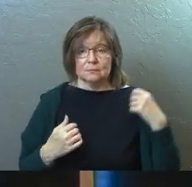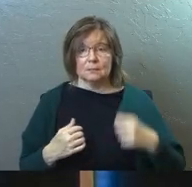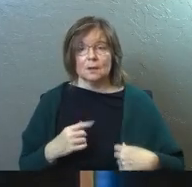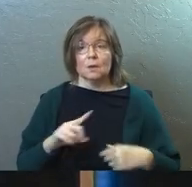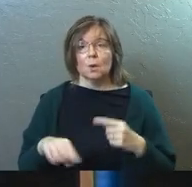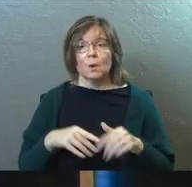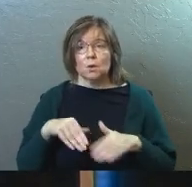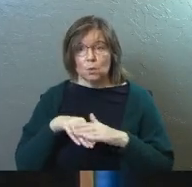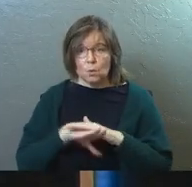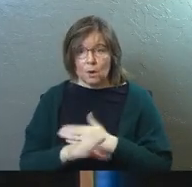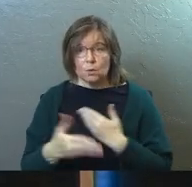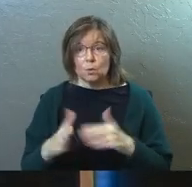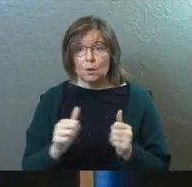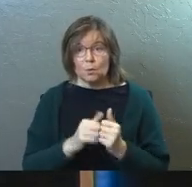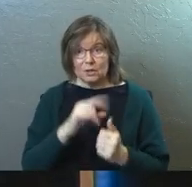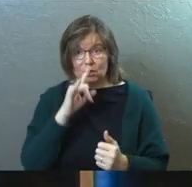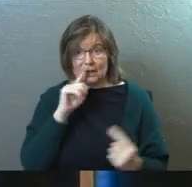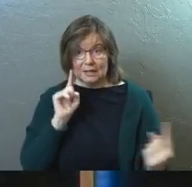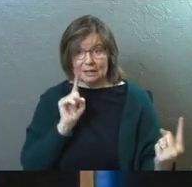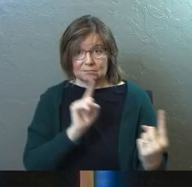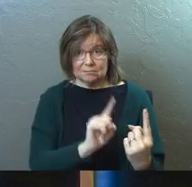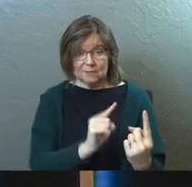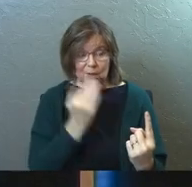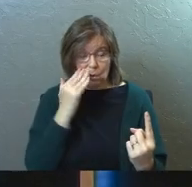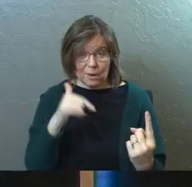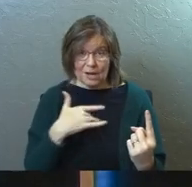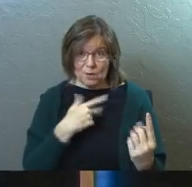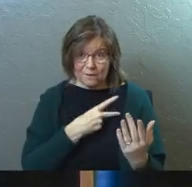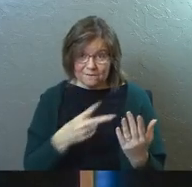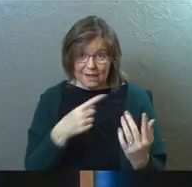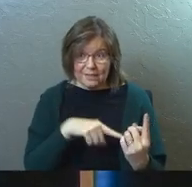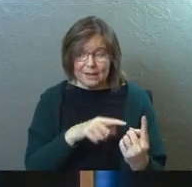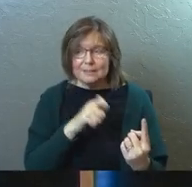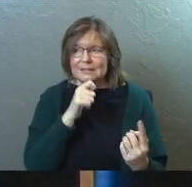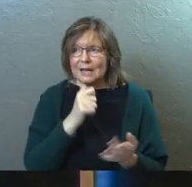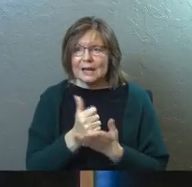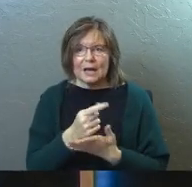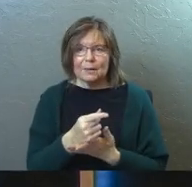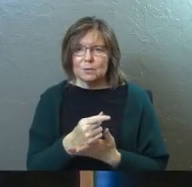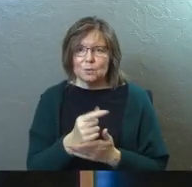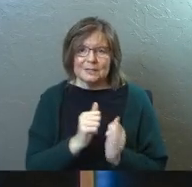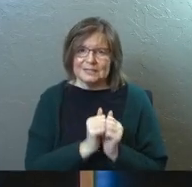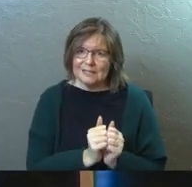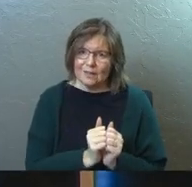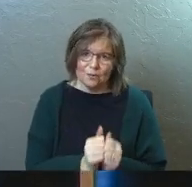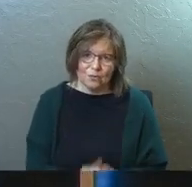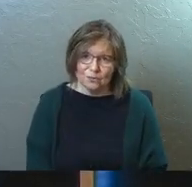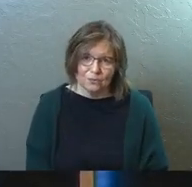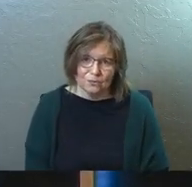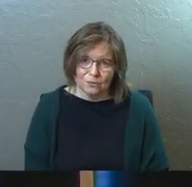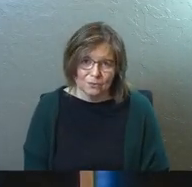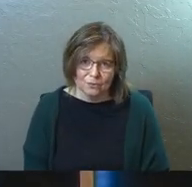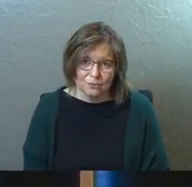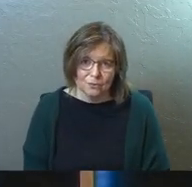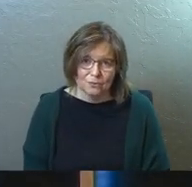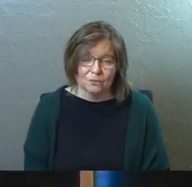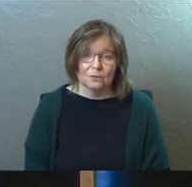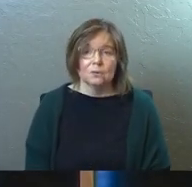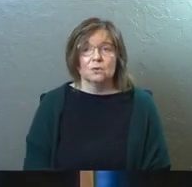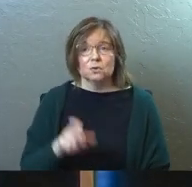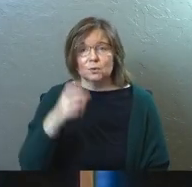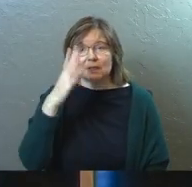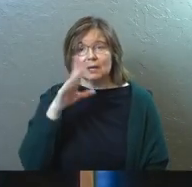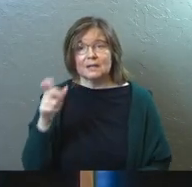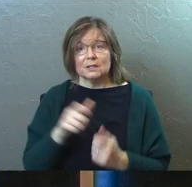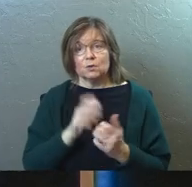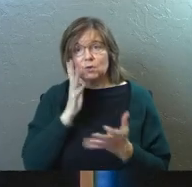Because when you walk into the room with your child and you know how you failed them, it's not helping you be together. You need